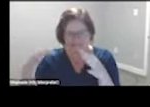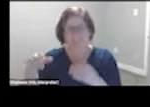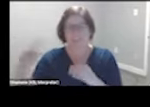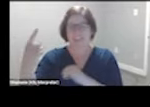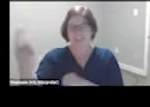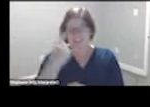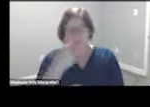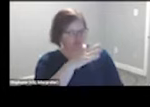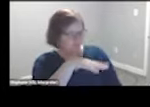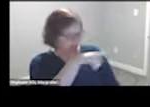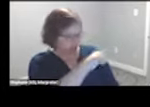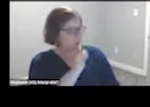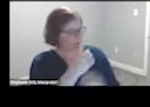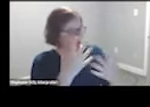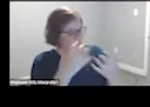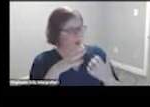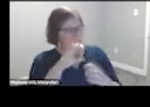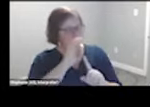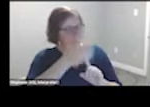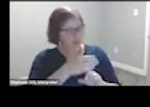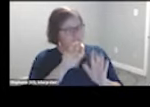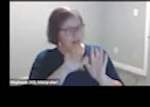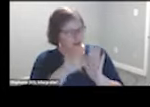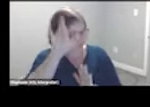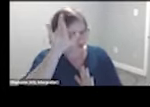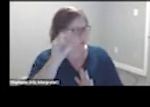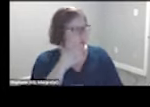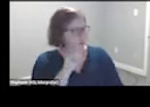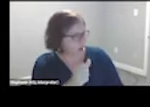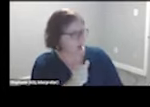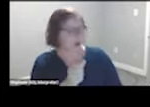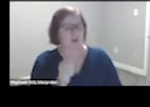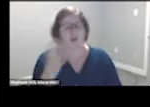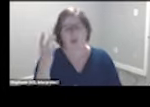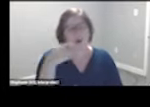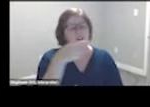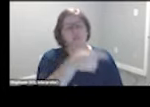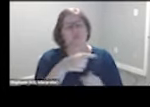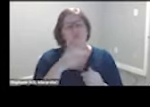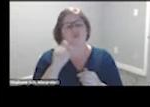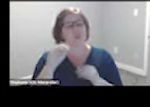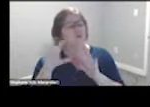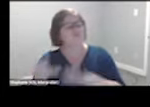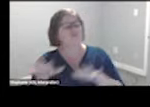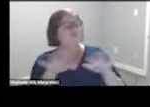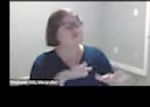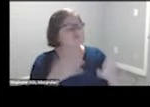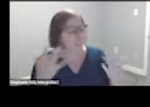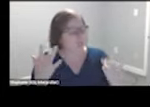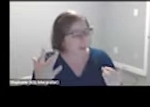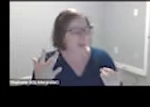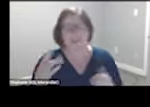astronaut and then apply for that or not. And then they just want to check why I became so laid back. But on top of that, most